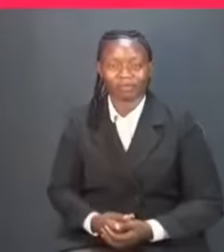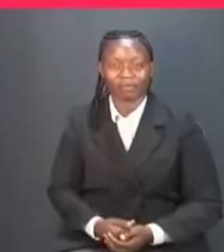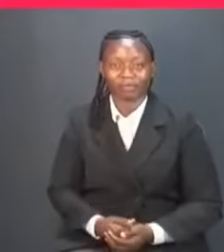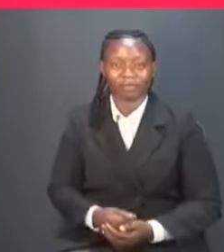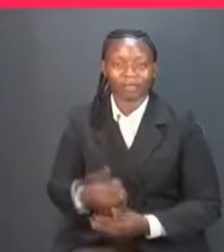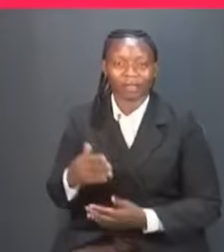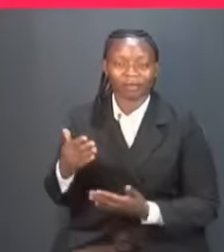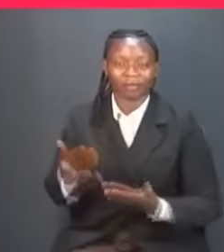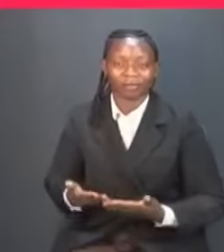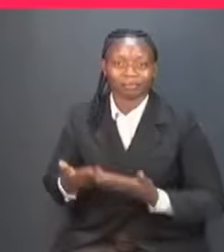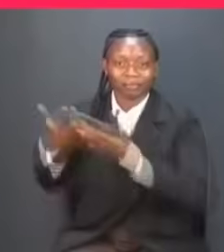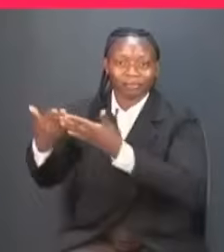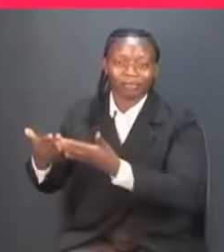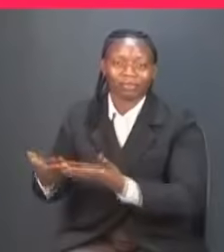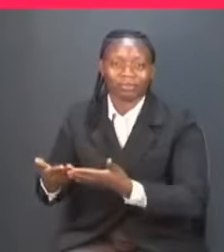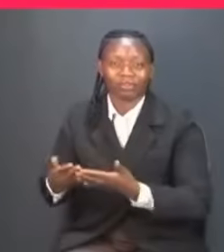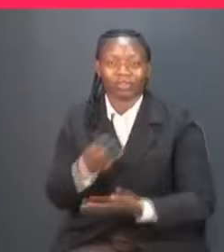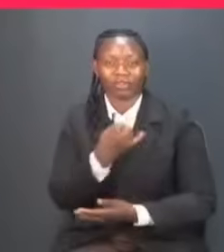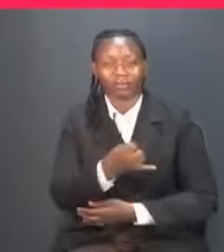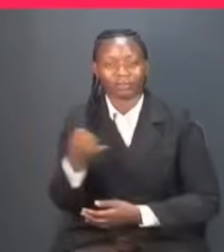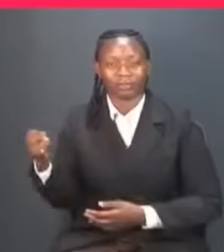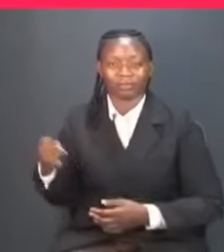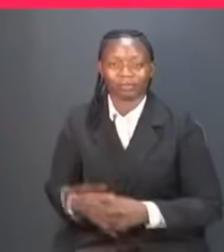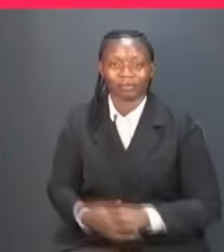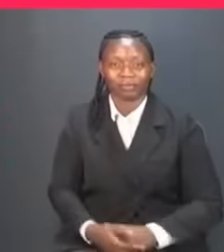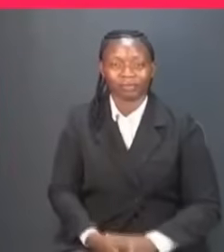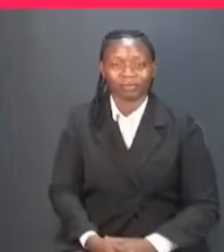of instruments.